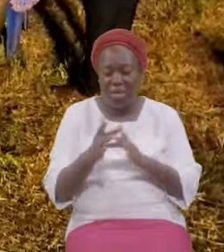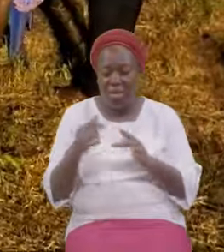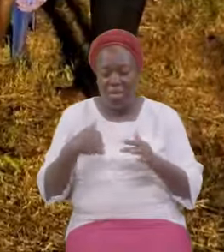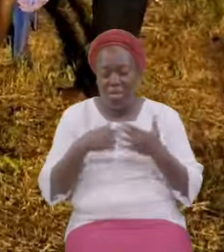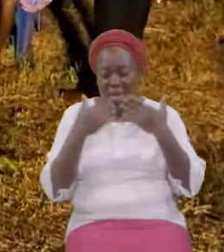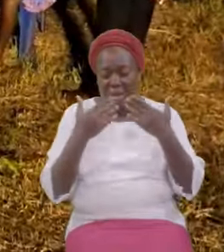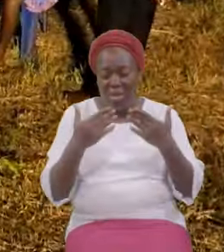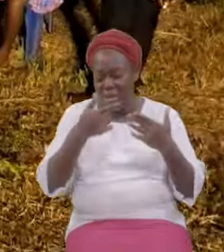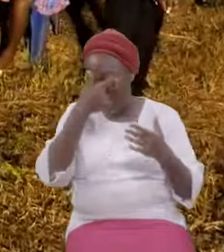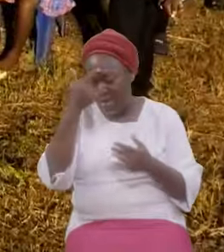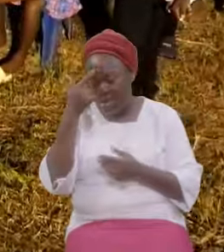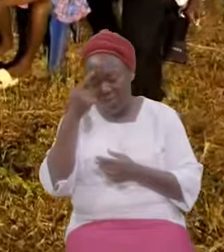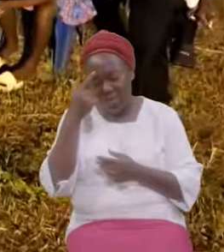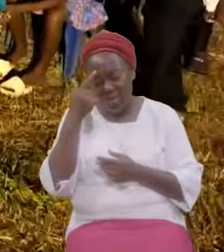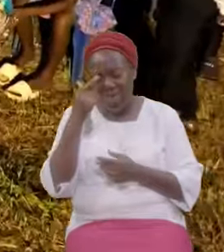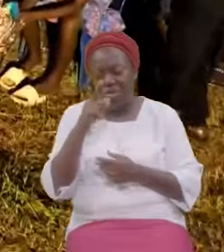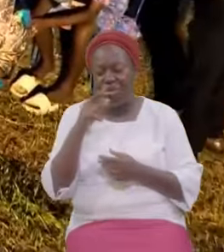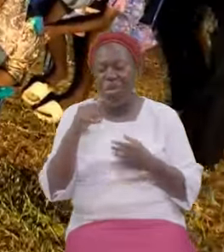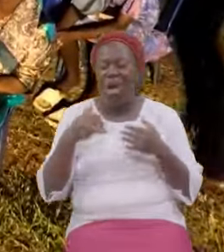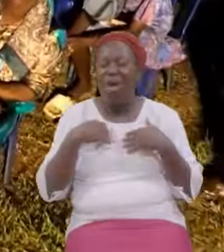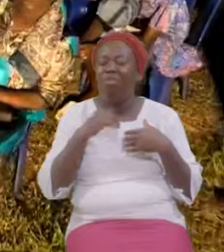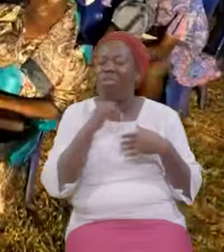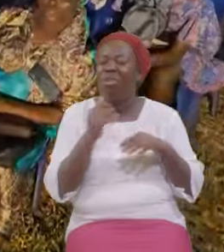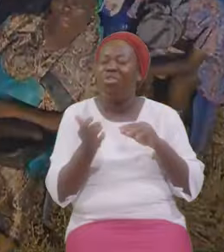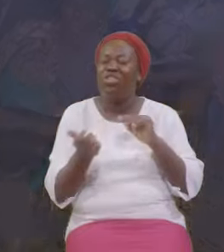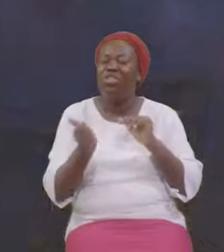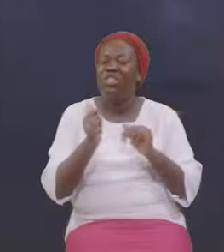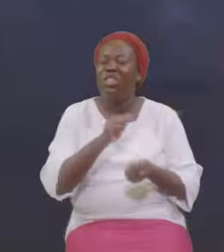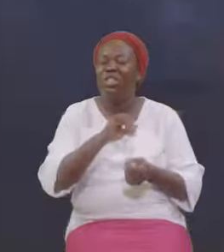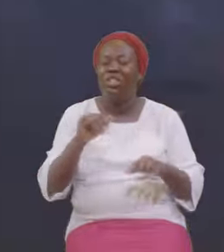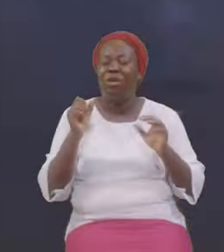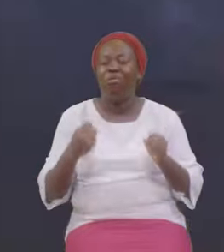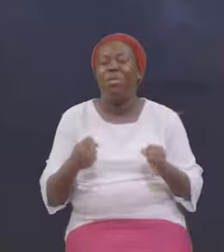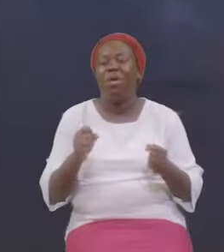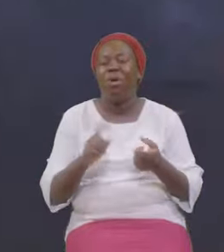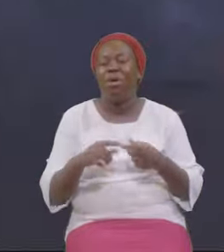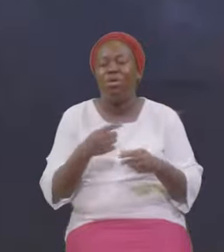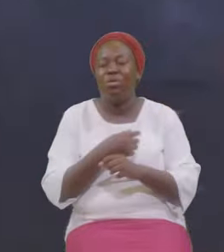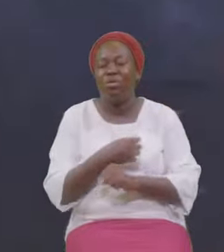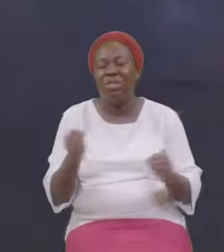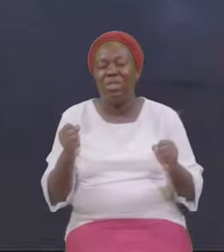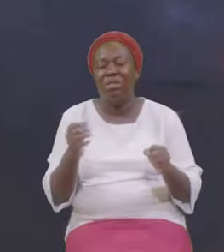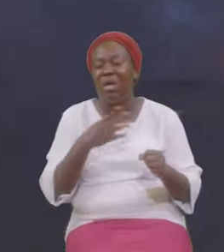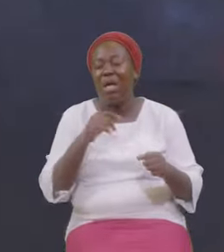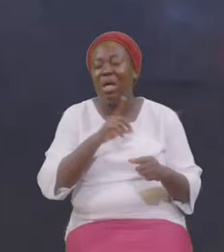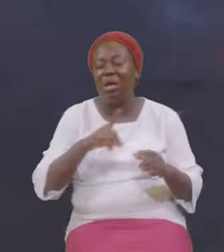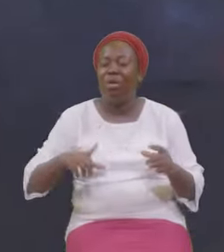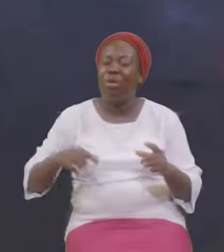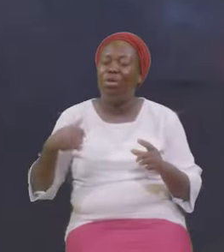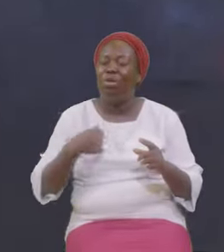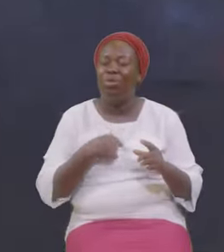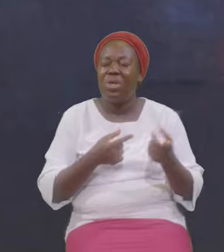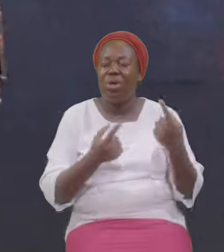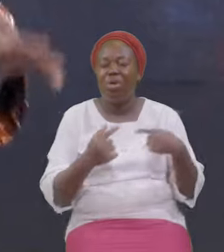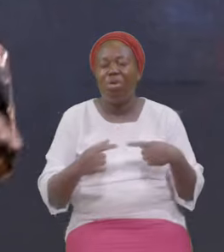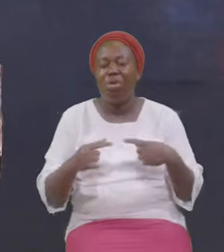because you have unchanging power to save. And Lord, we come on behalf of these, our